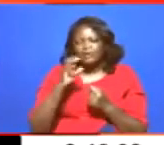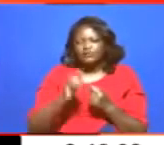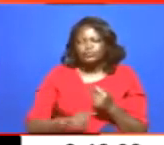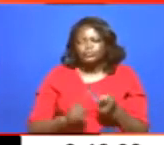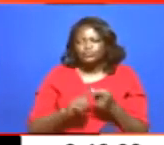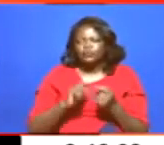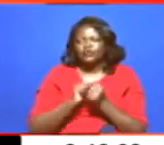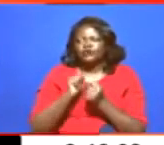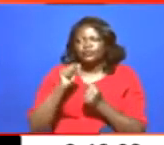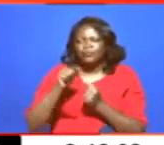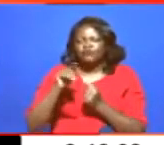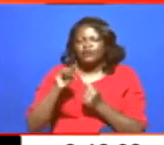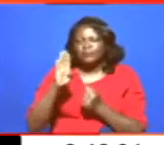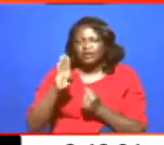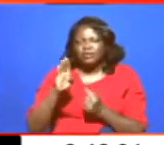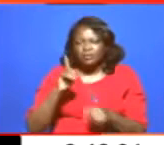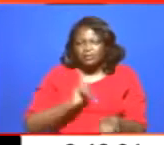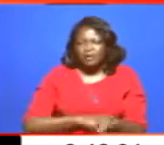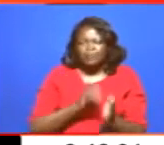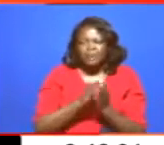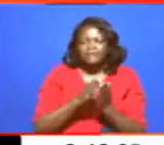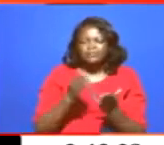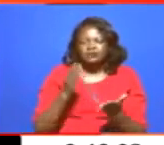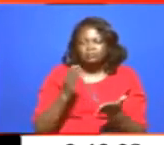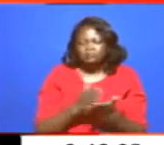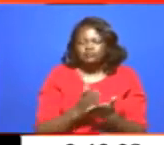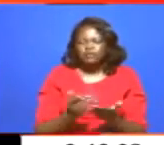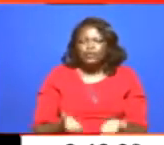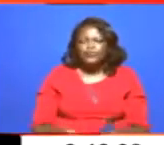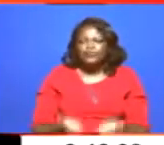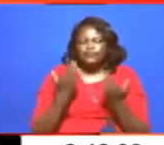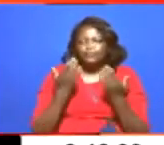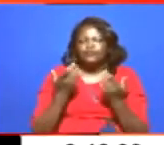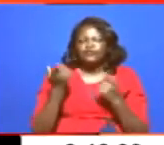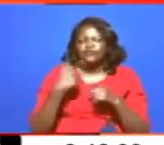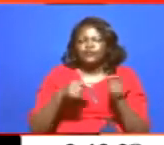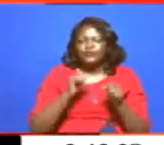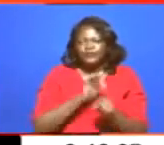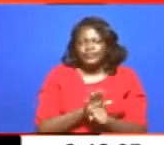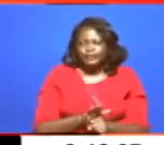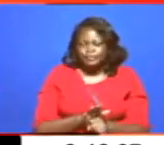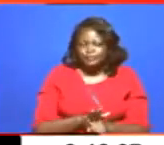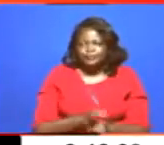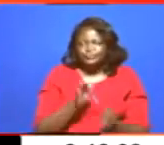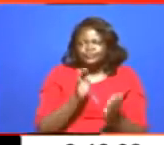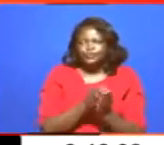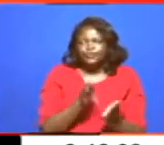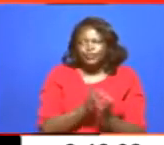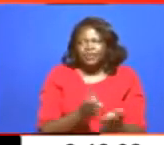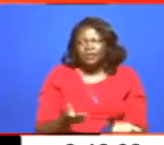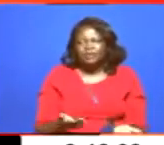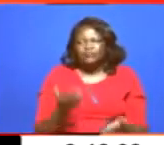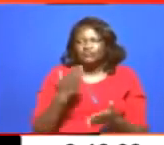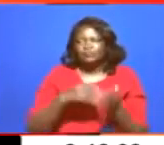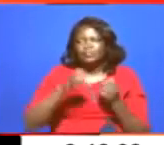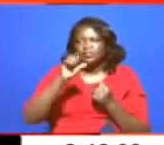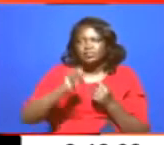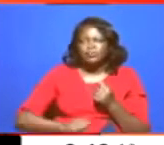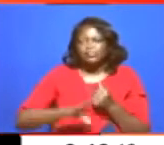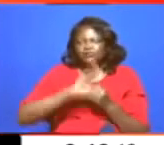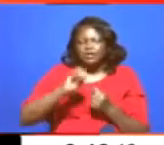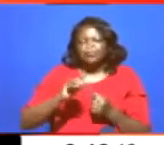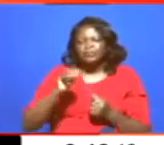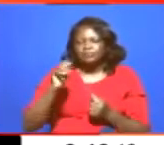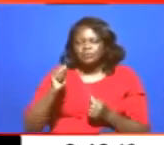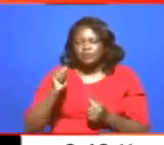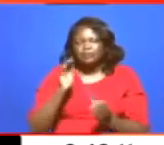shillings as the banking sector emerged from the fangs of COVID-19. The bank, which is a unit of South Africa's Absa Bank, reported